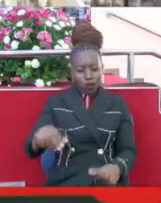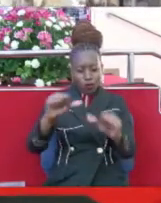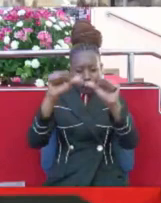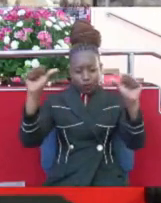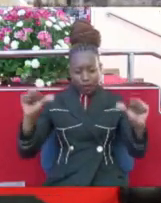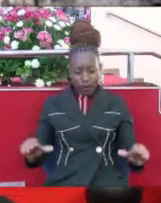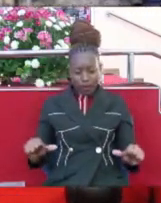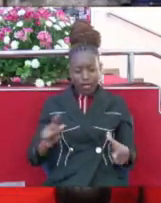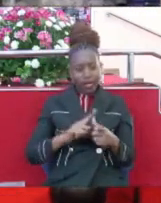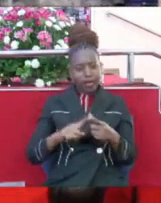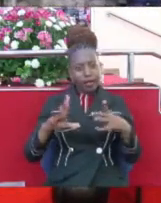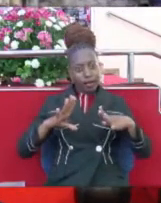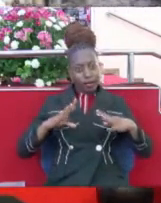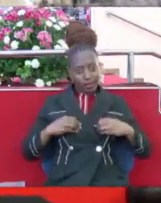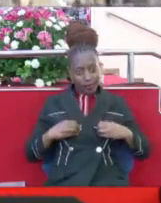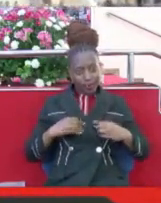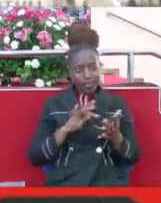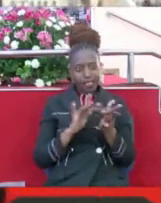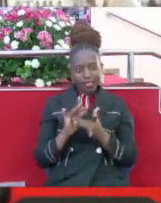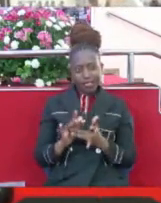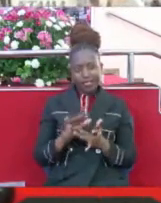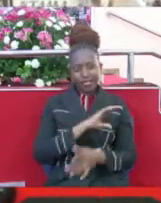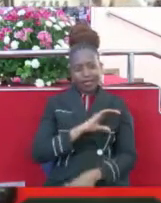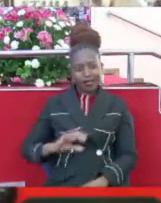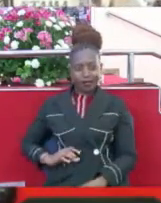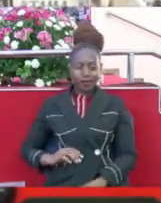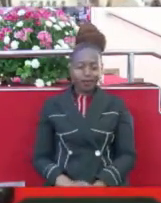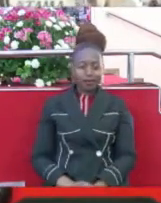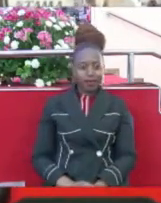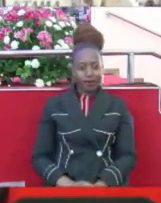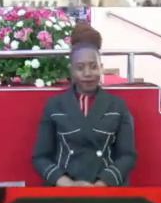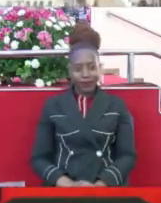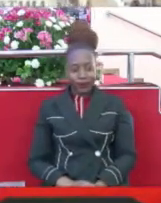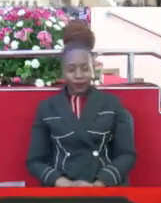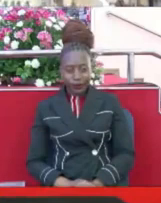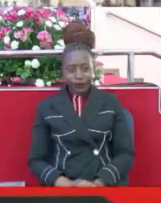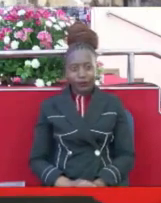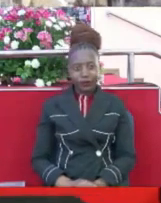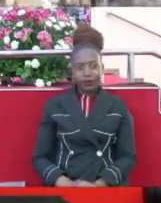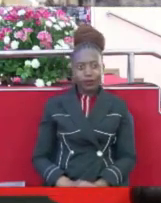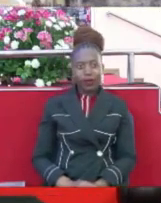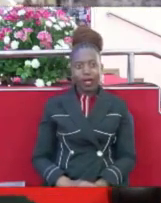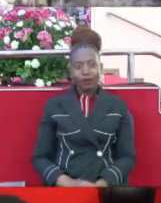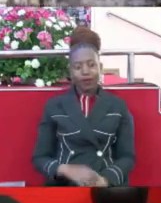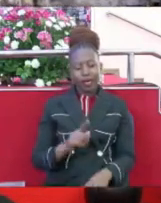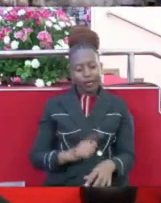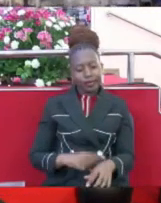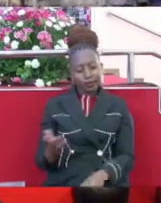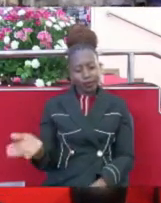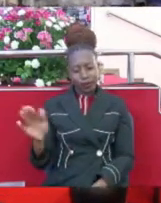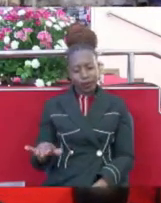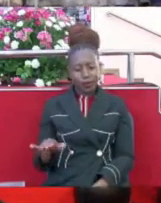Lord Jesus Christ. For me, it was in an open air crusade. You received the Lord Jesus Christ, and as you went home, that was